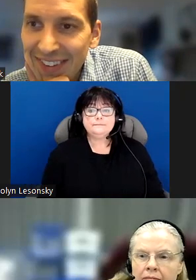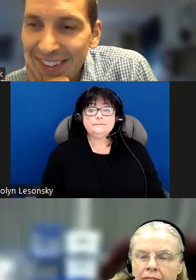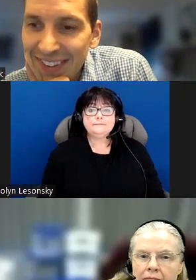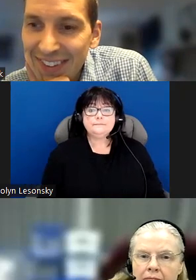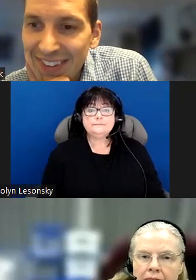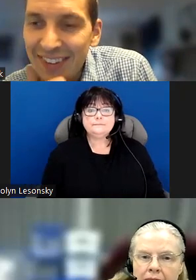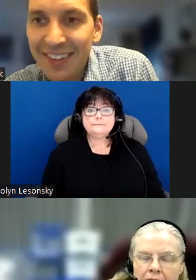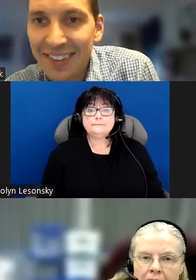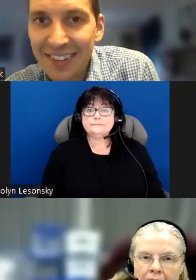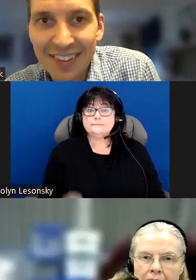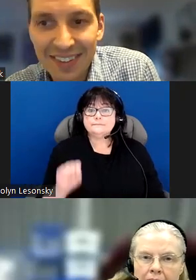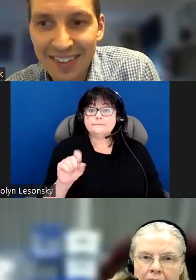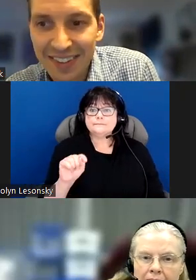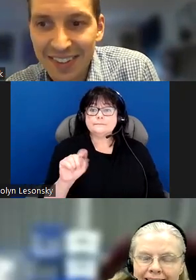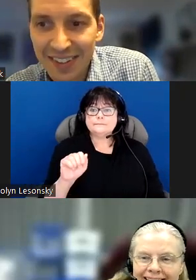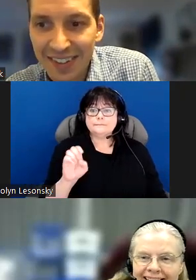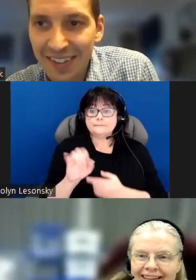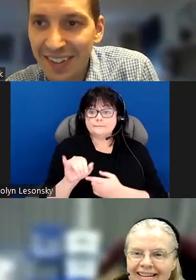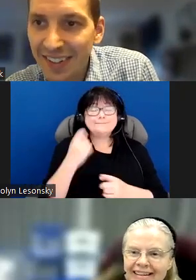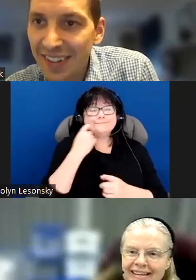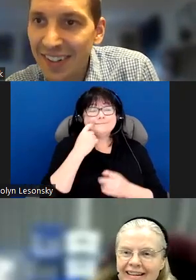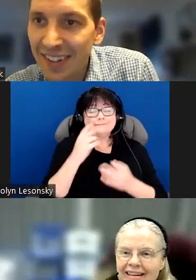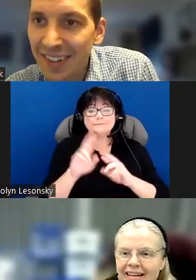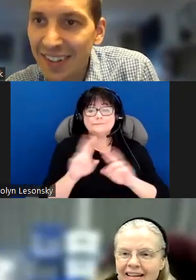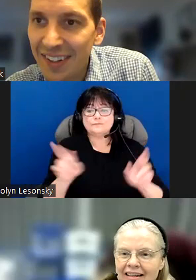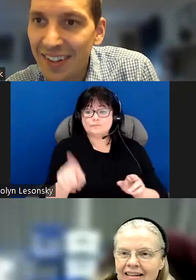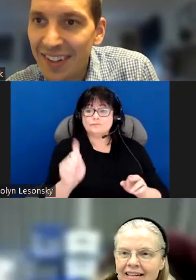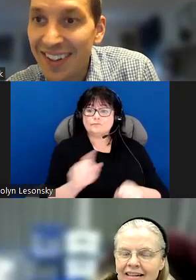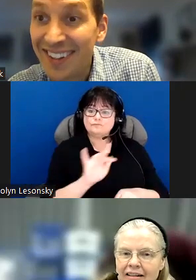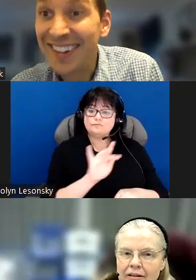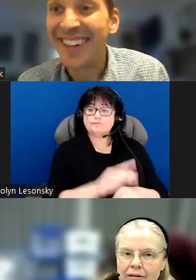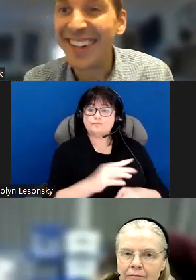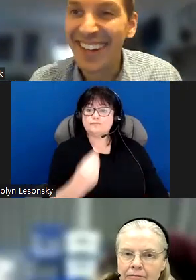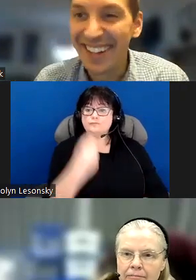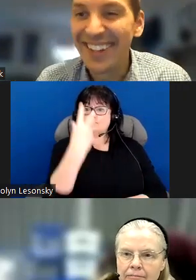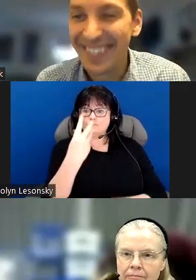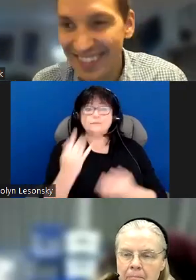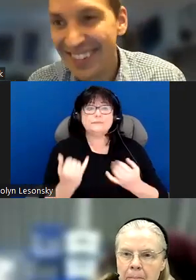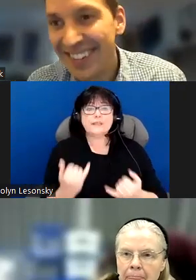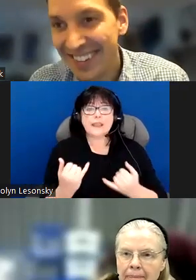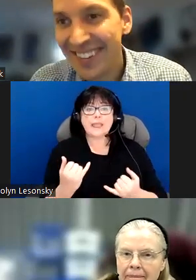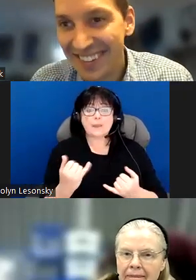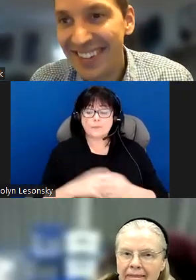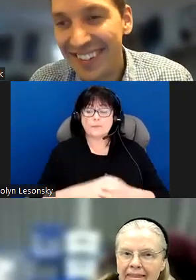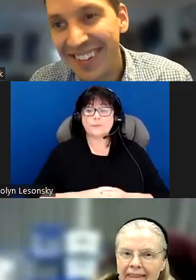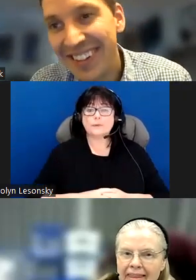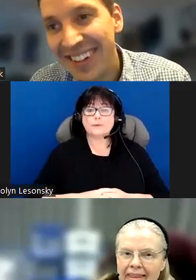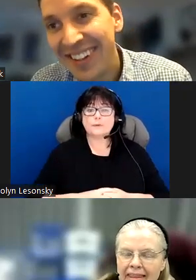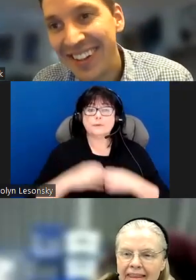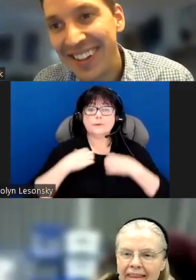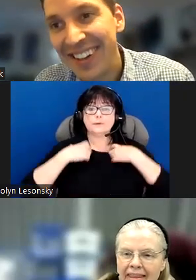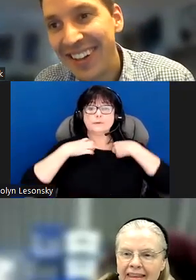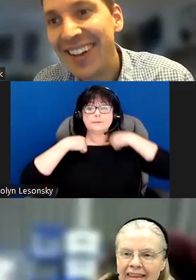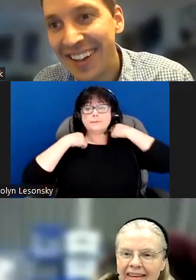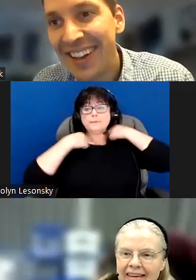I just enabled your webcam. You should be able to jump on webcam, and once you turn it on, I will